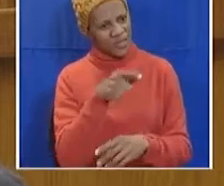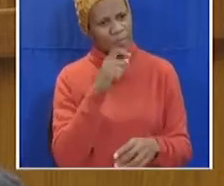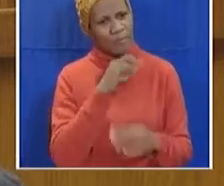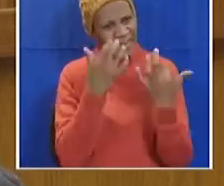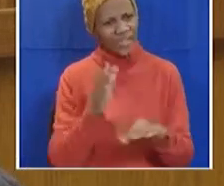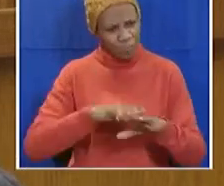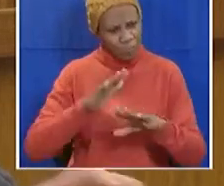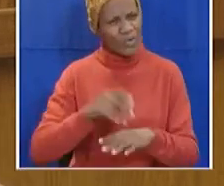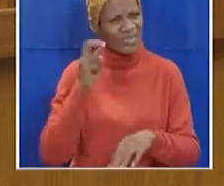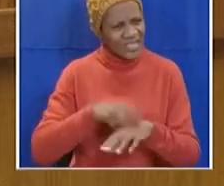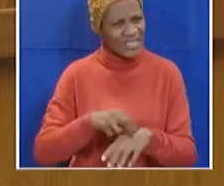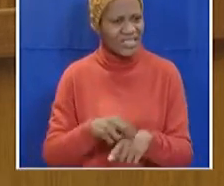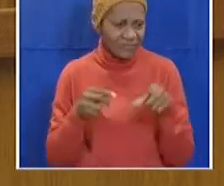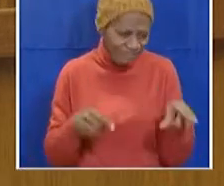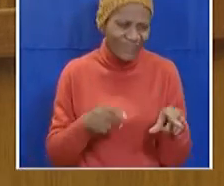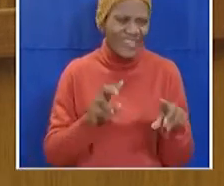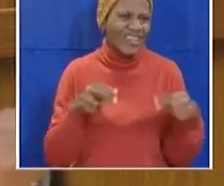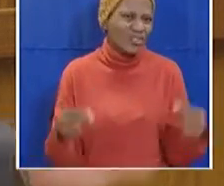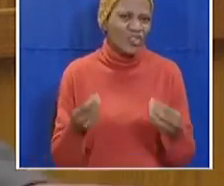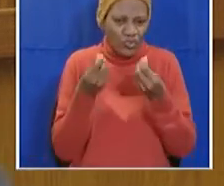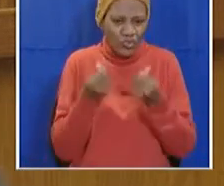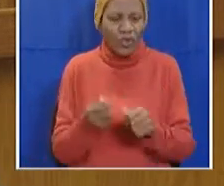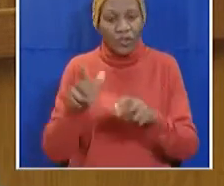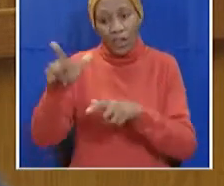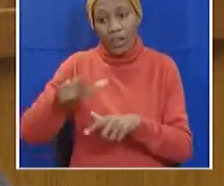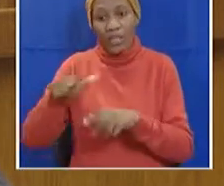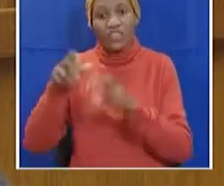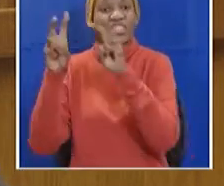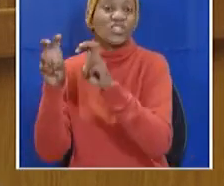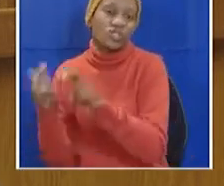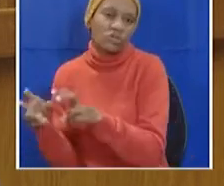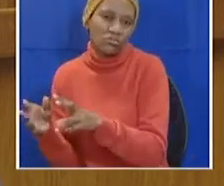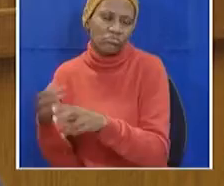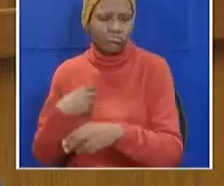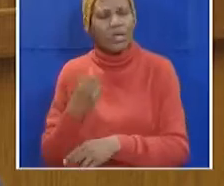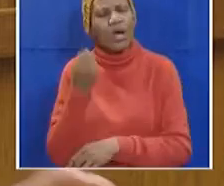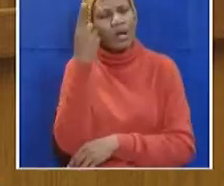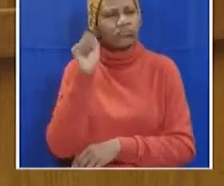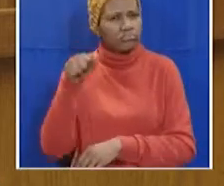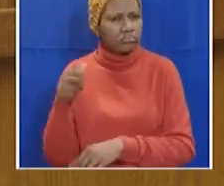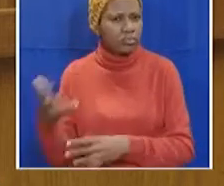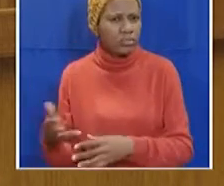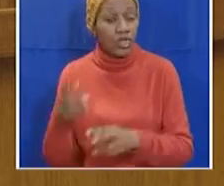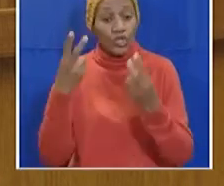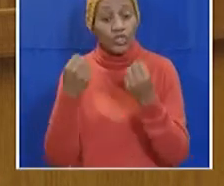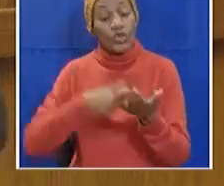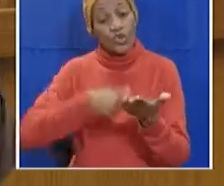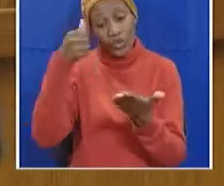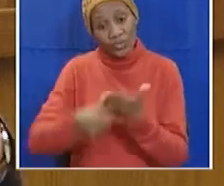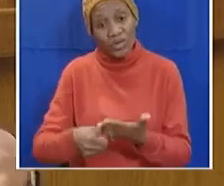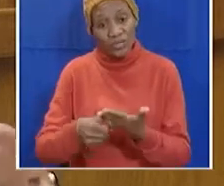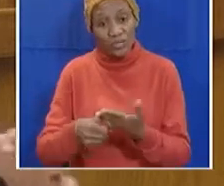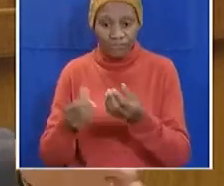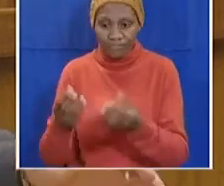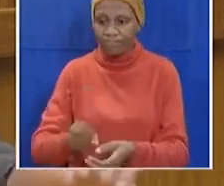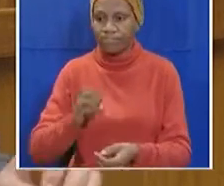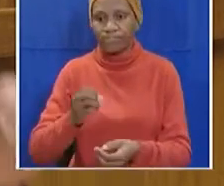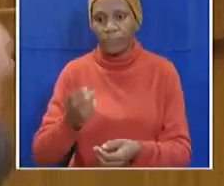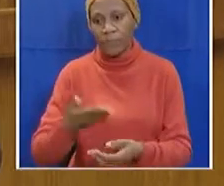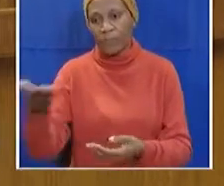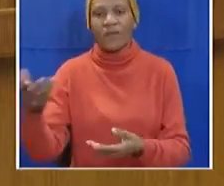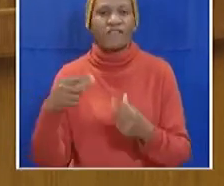not able to deal with land matters, and we understood that a new contract was being awarded. Now, we know Legal Aid South Africa